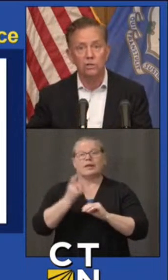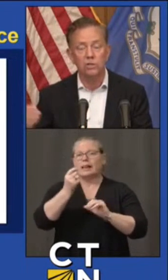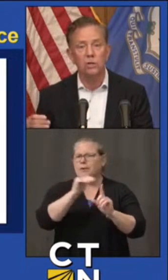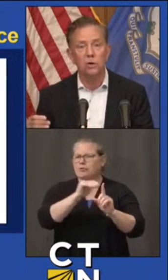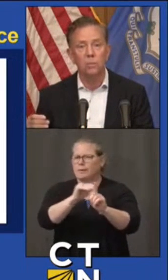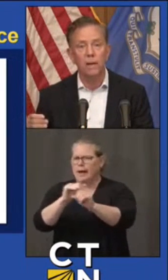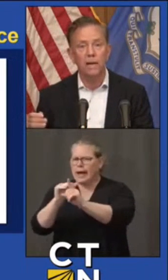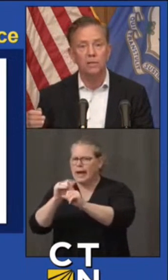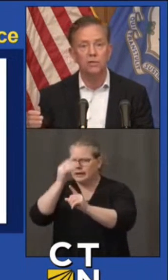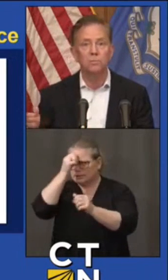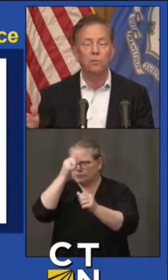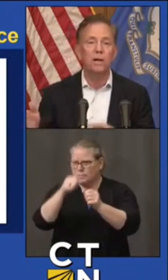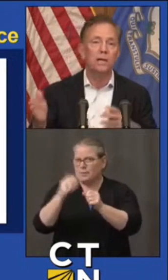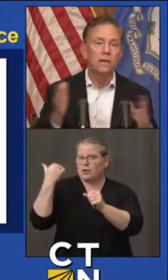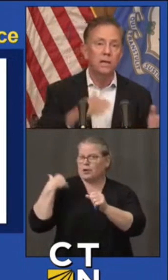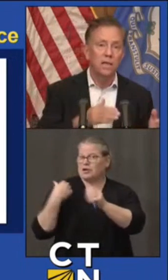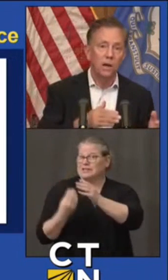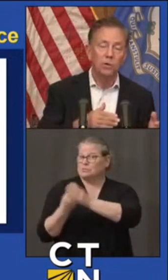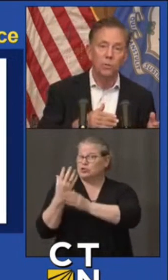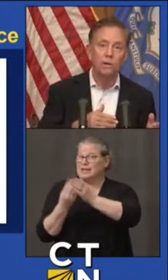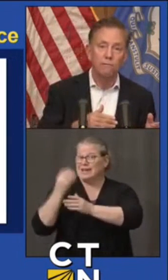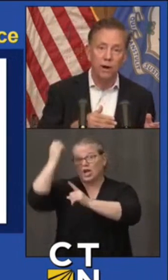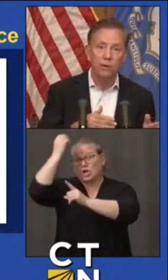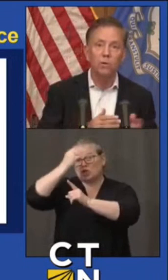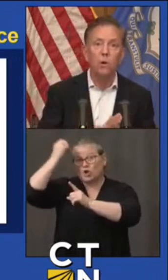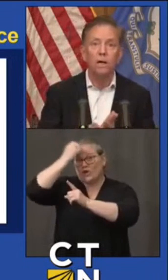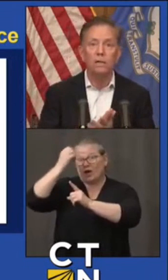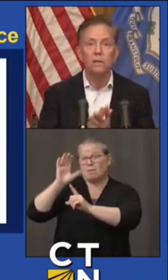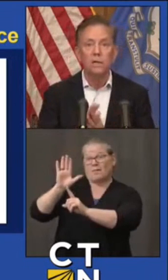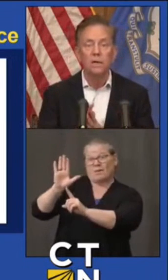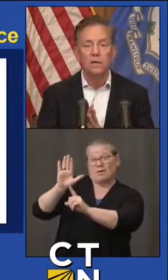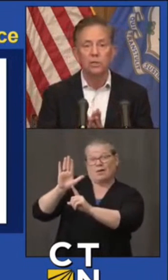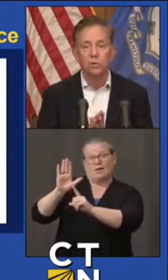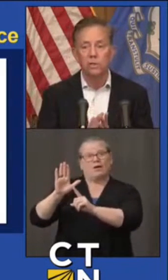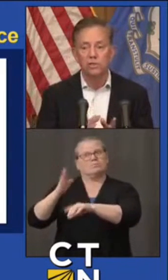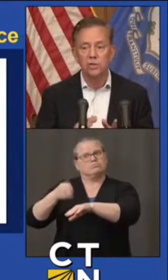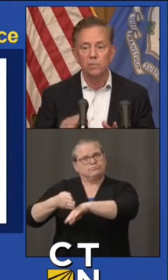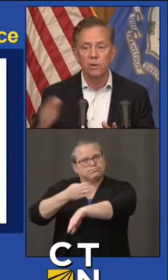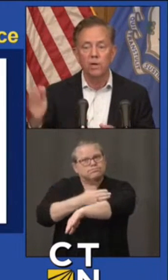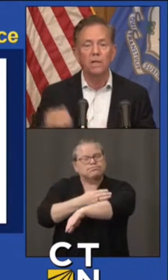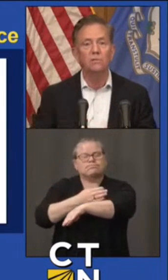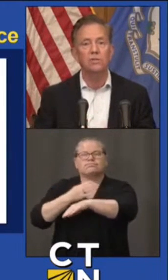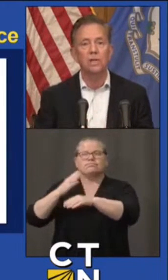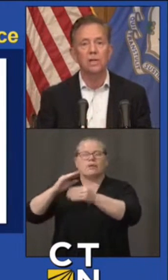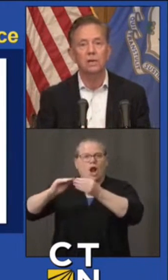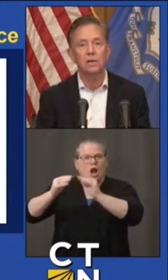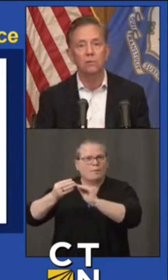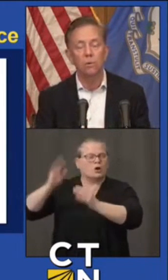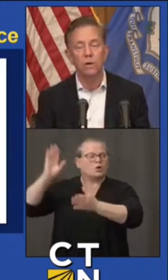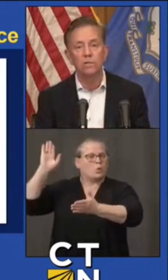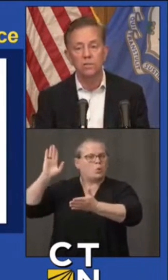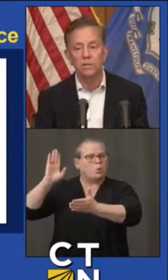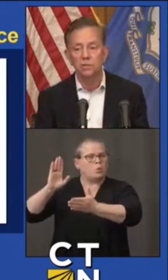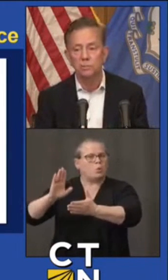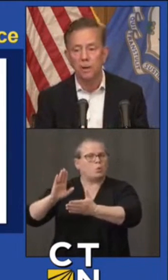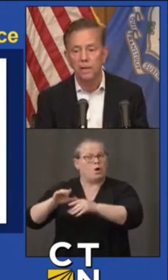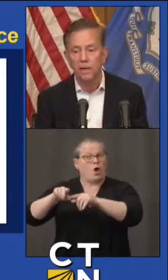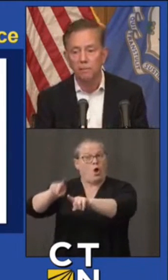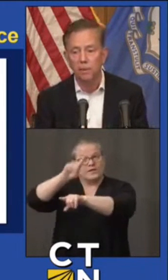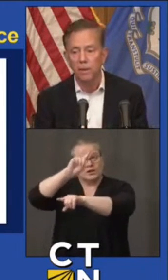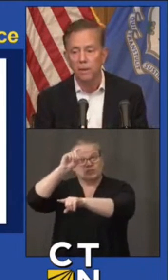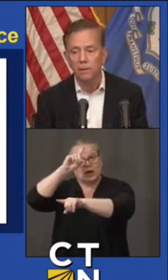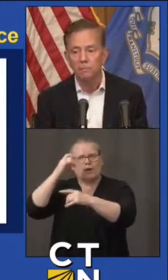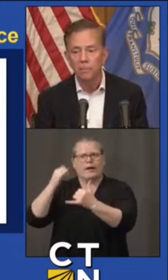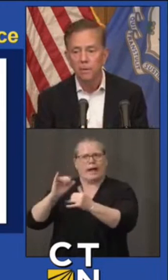us going back in the spring. They were doing very well during the summer, and you've seen what is spiking